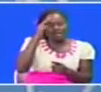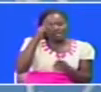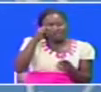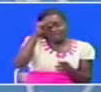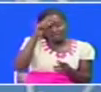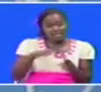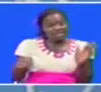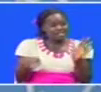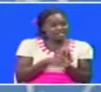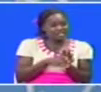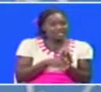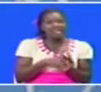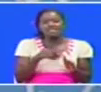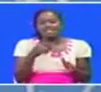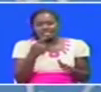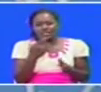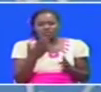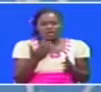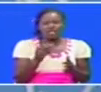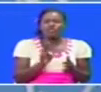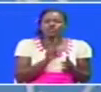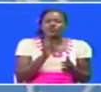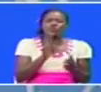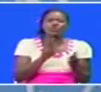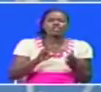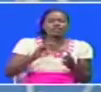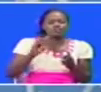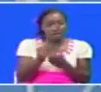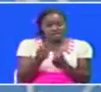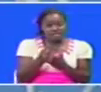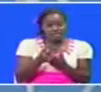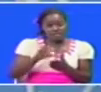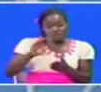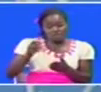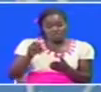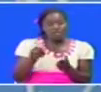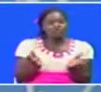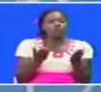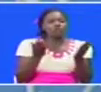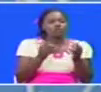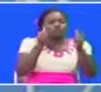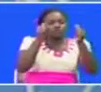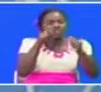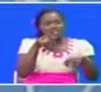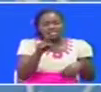is accusing the governor of using county funds to mount a signpost promoting his Maendeleo Chap Chap movement.